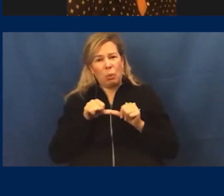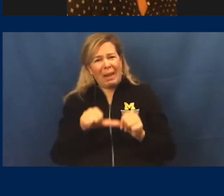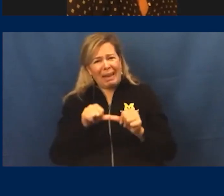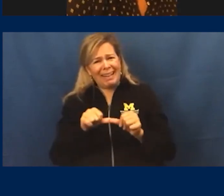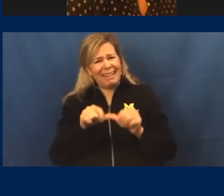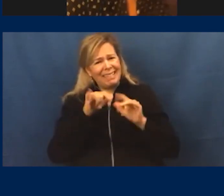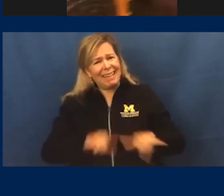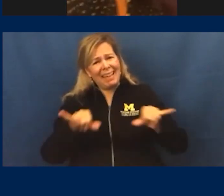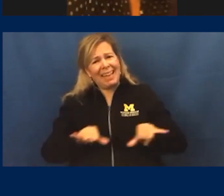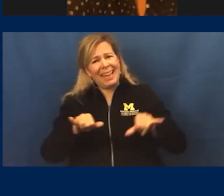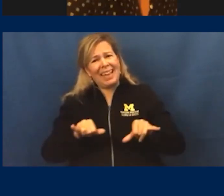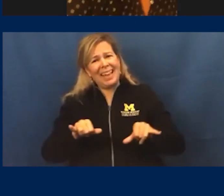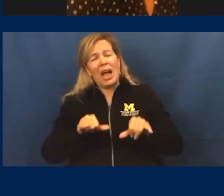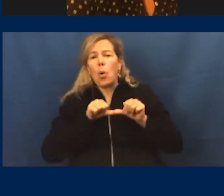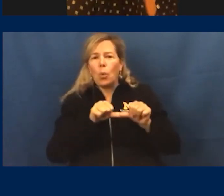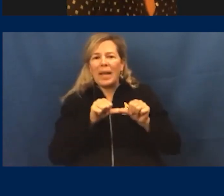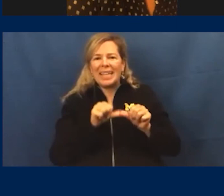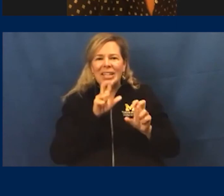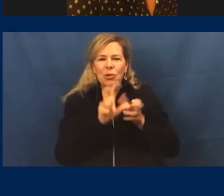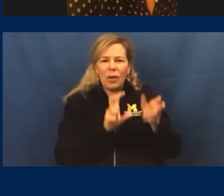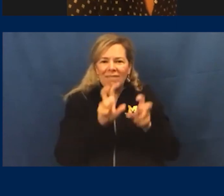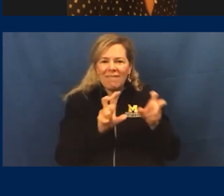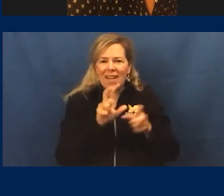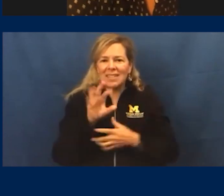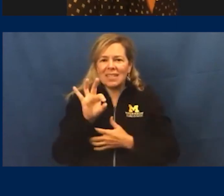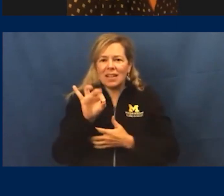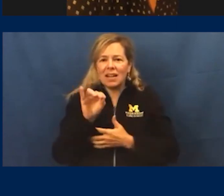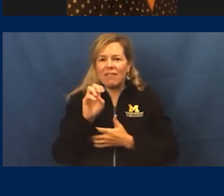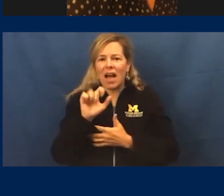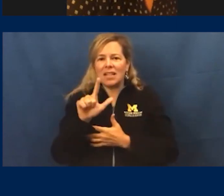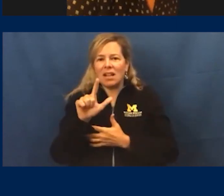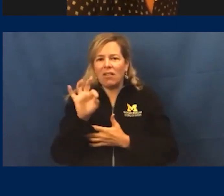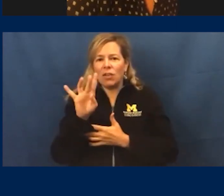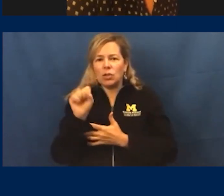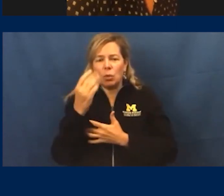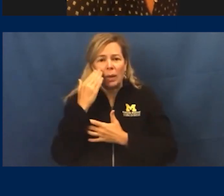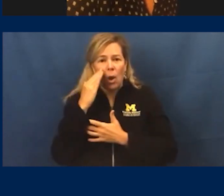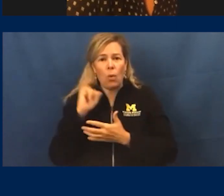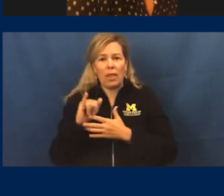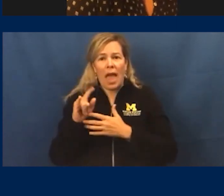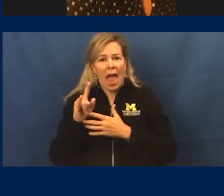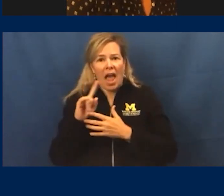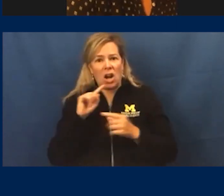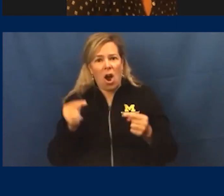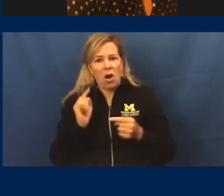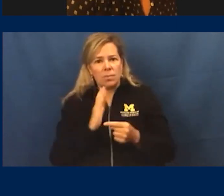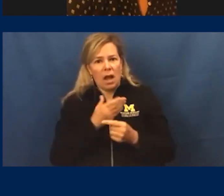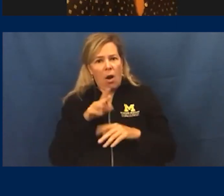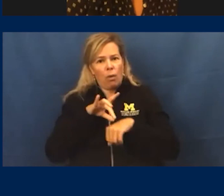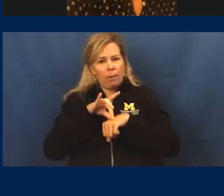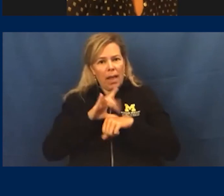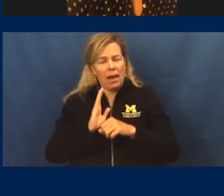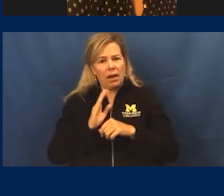to invest in fossil fuels when we know that hastens harm to our planet and our people. And then we also